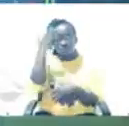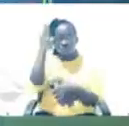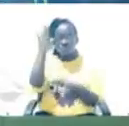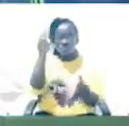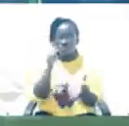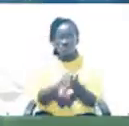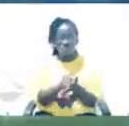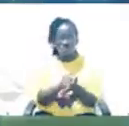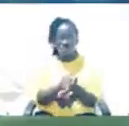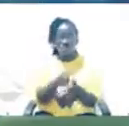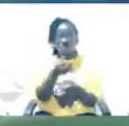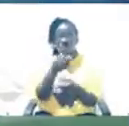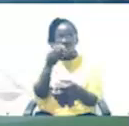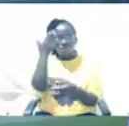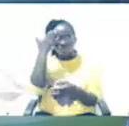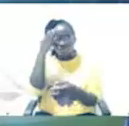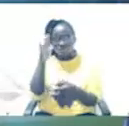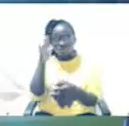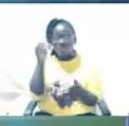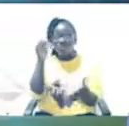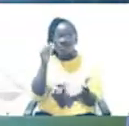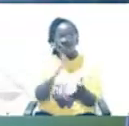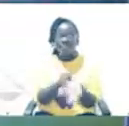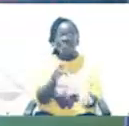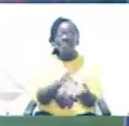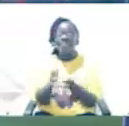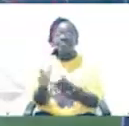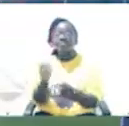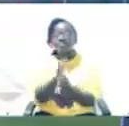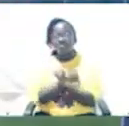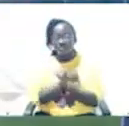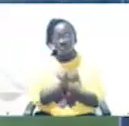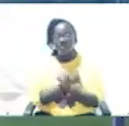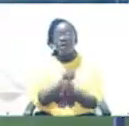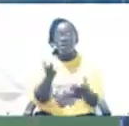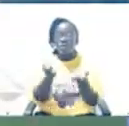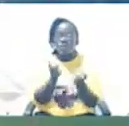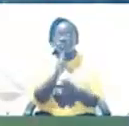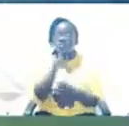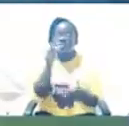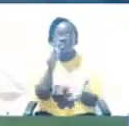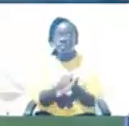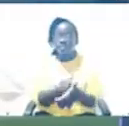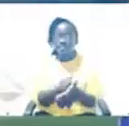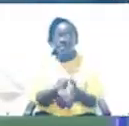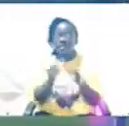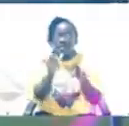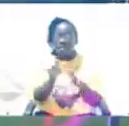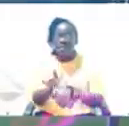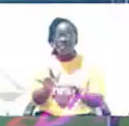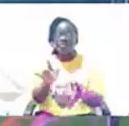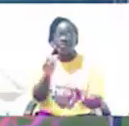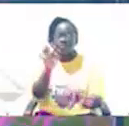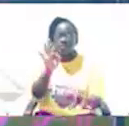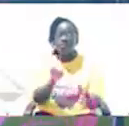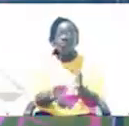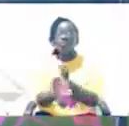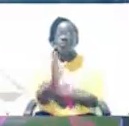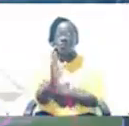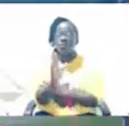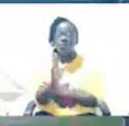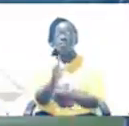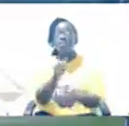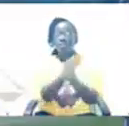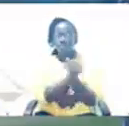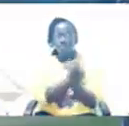you that the mercies of God, the love of God, the kindness of God is out for you tonight. It doesn't matter who